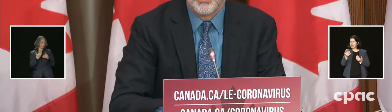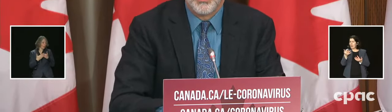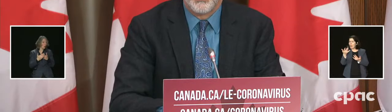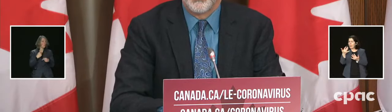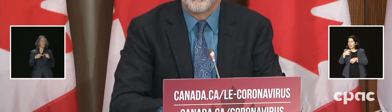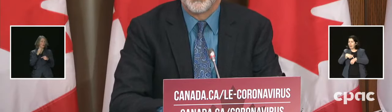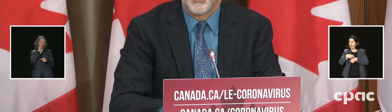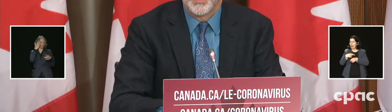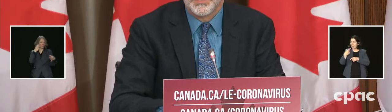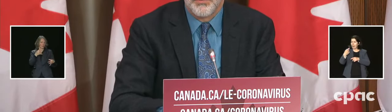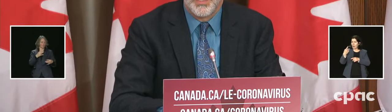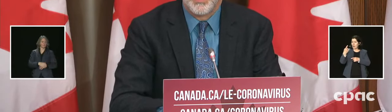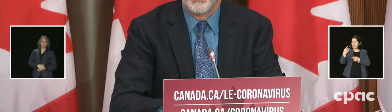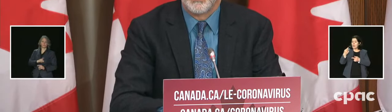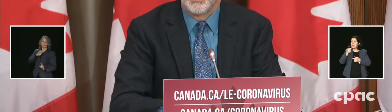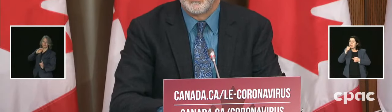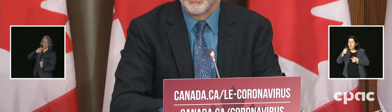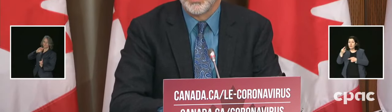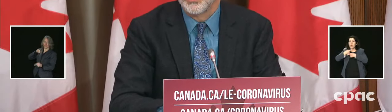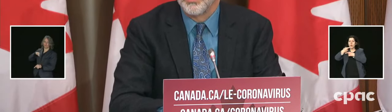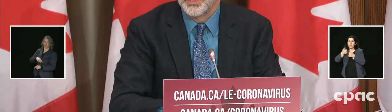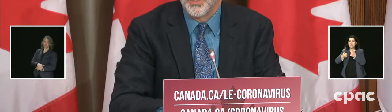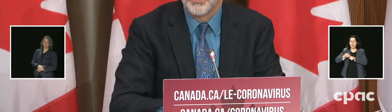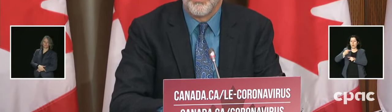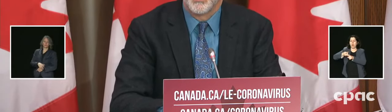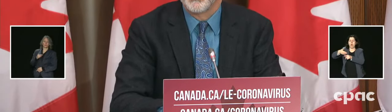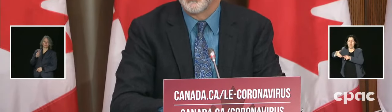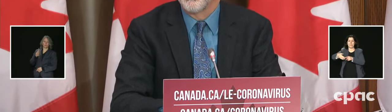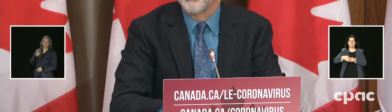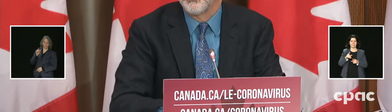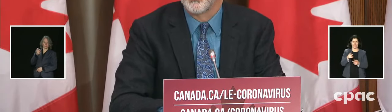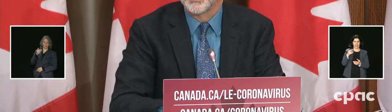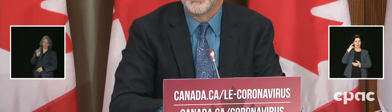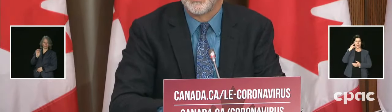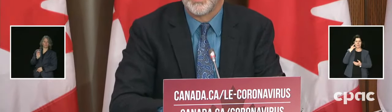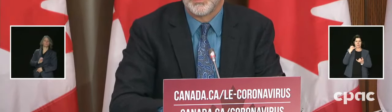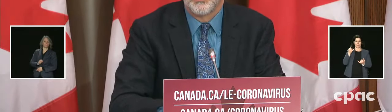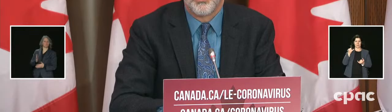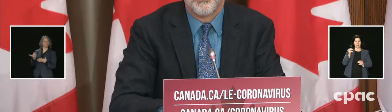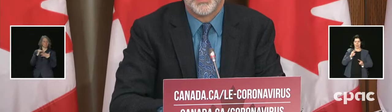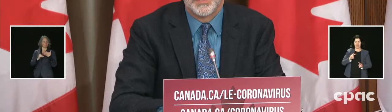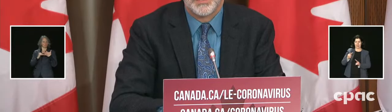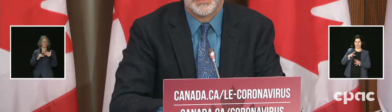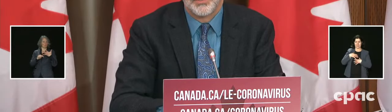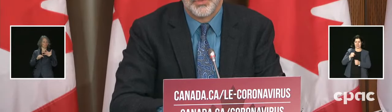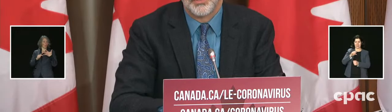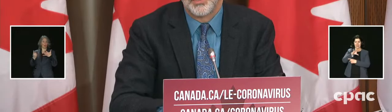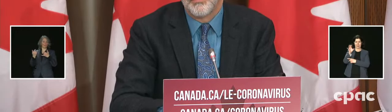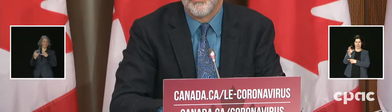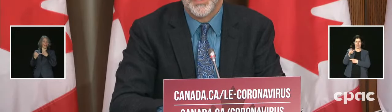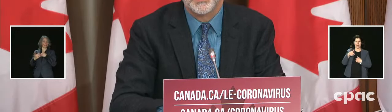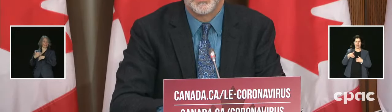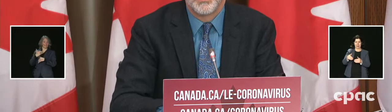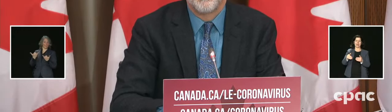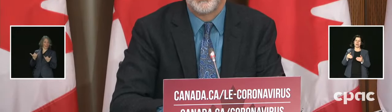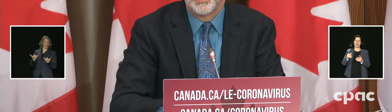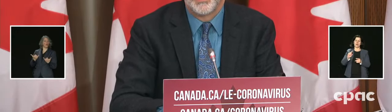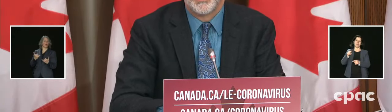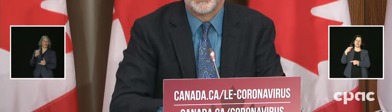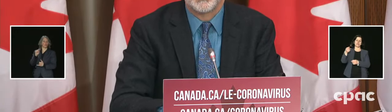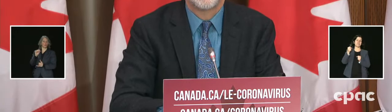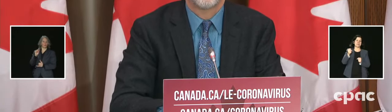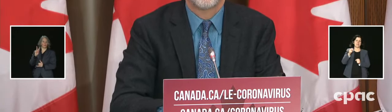Donc, vous avez raison. La seule soumission actuellement qui est en revue là, à Santé Canada pour un vaccin, c'est la soumission de Novavax.